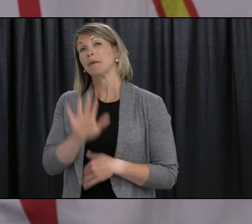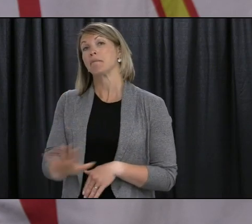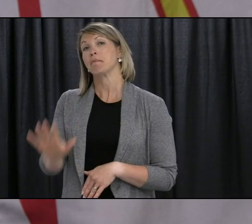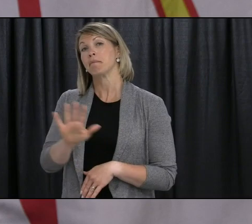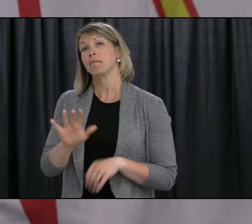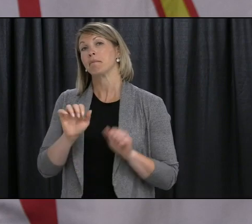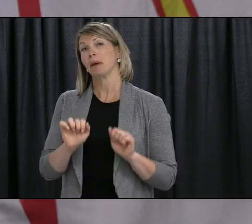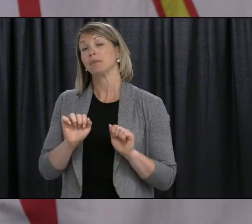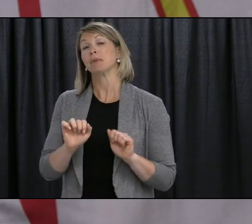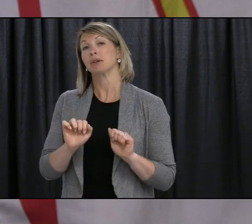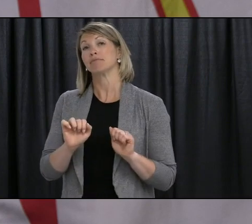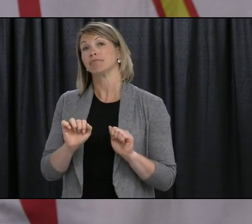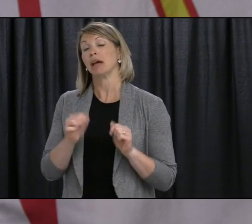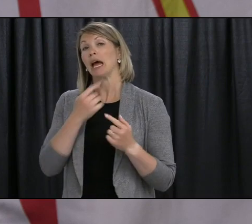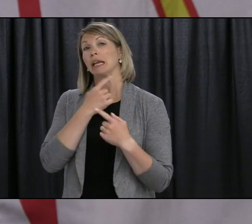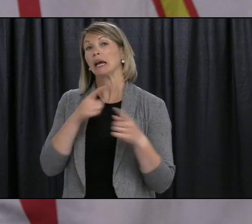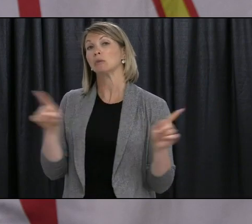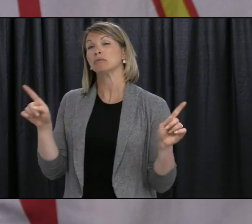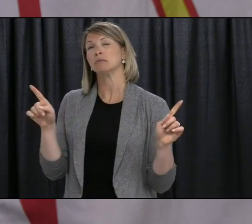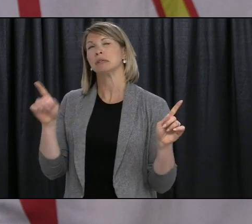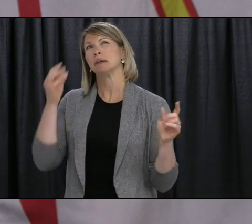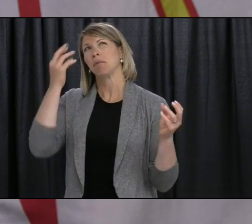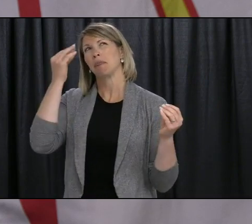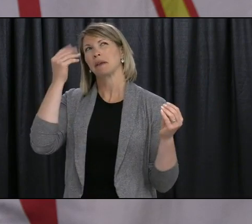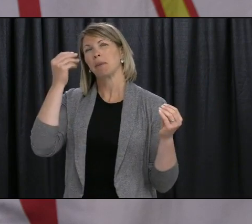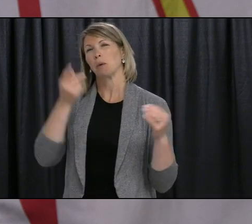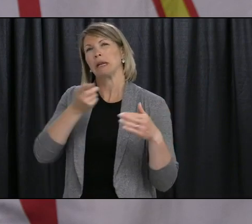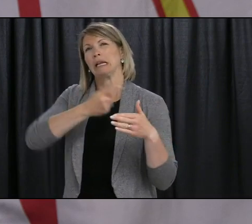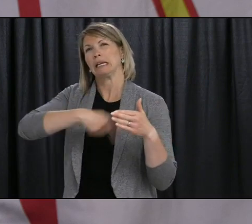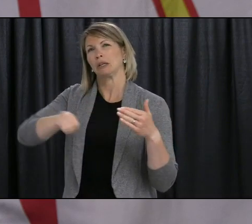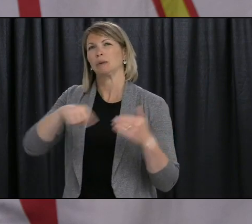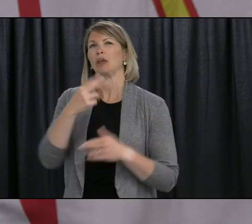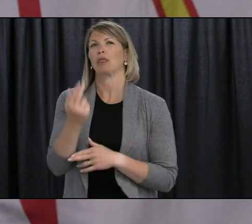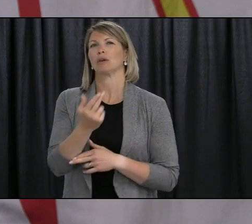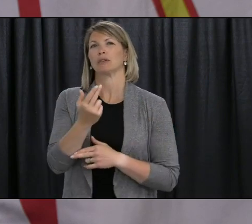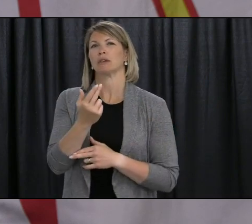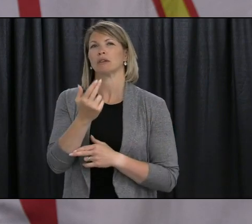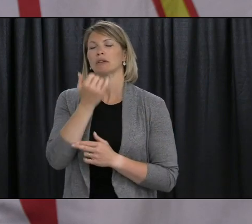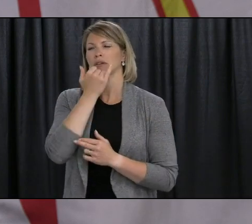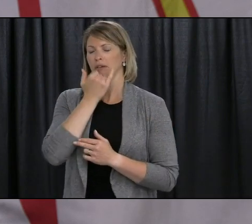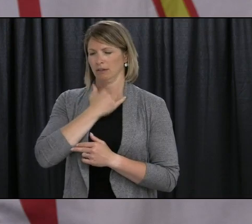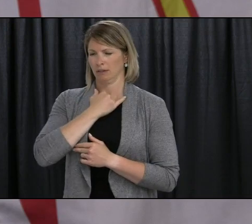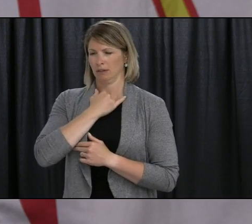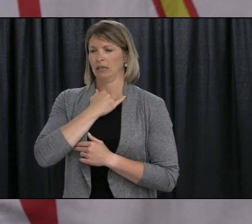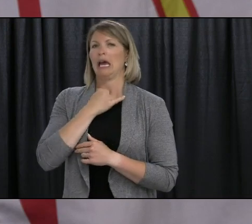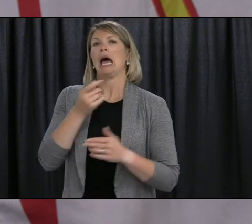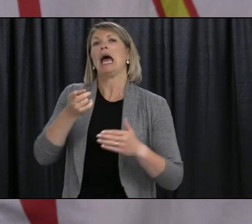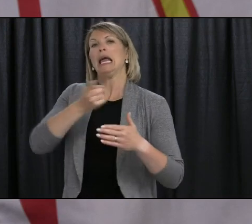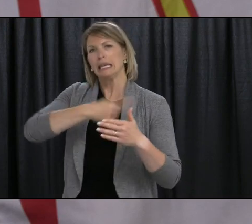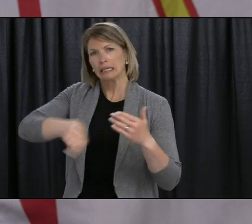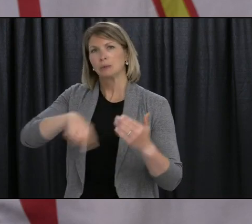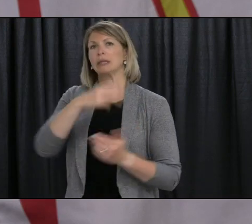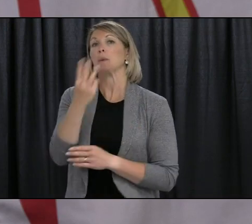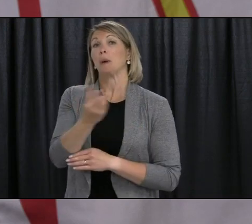at. It'll probably be next Thursday that we will be next Wednesday that we'll be looking at